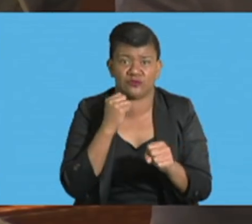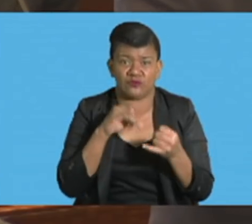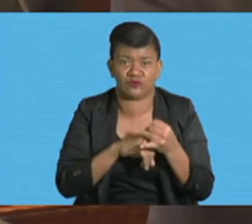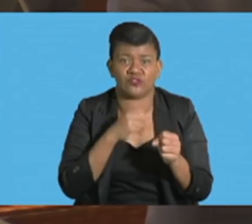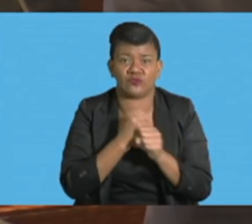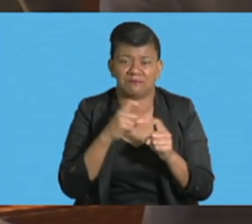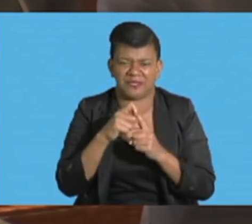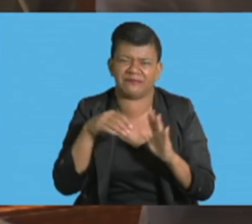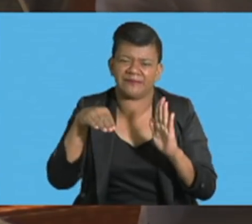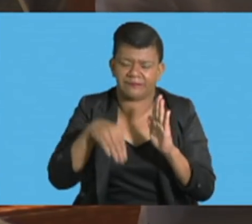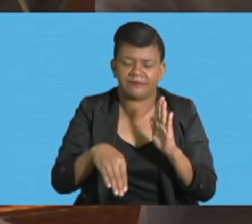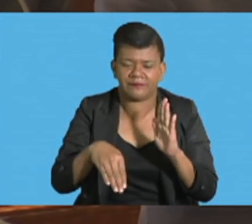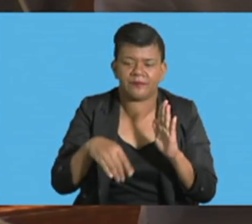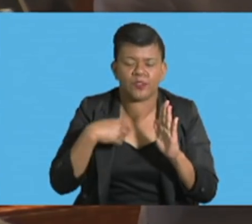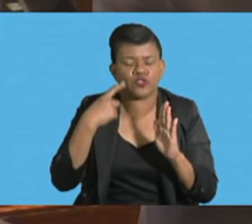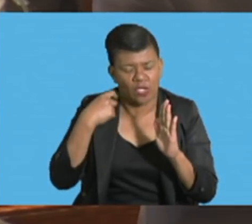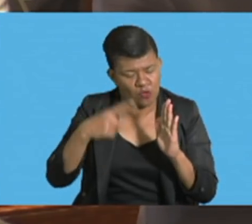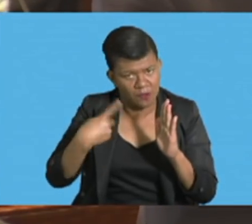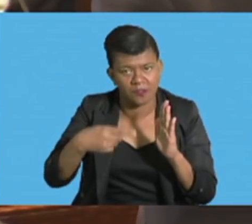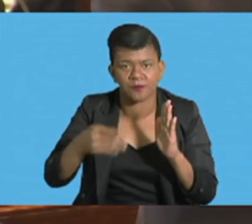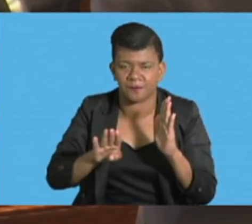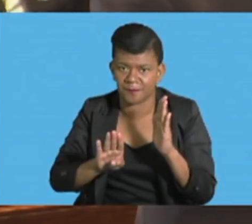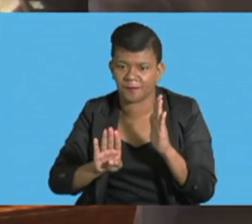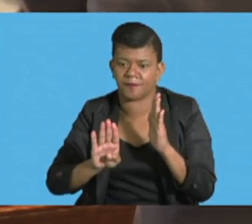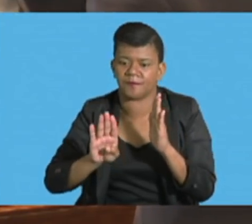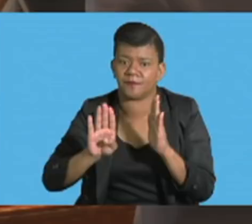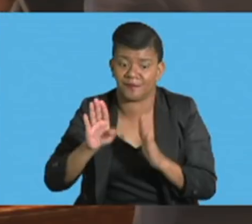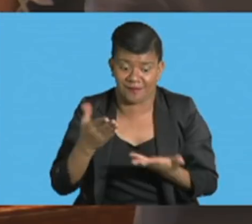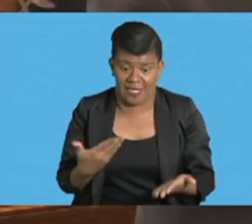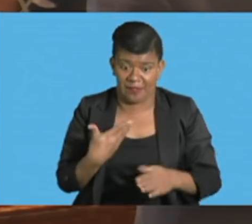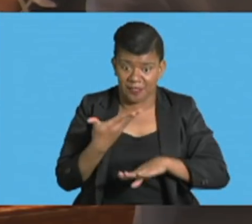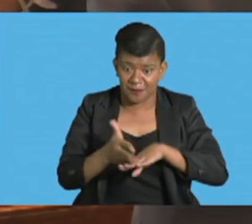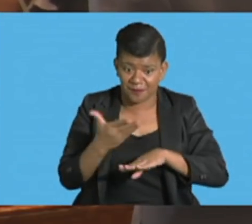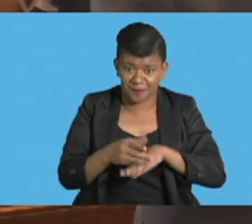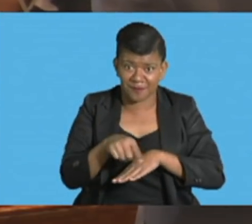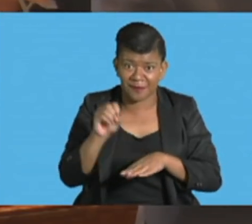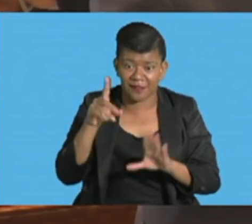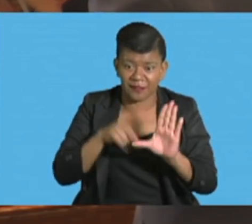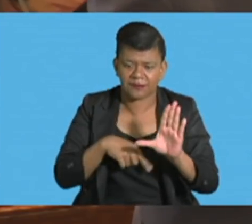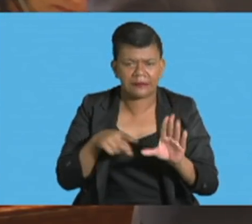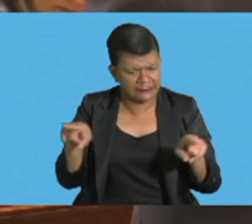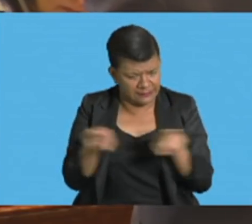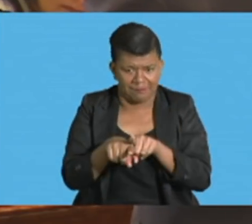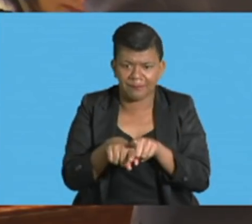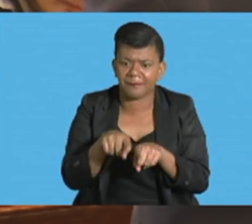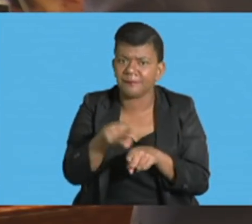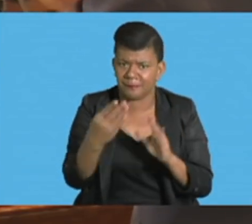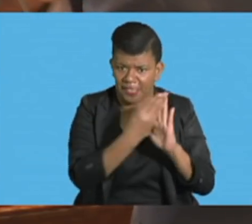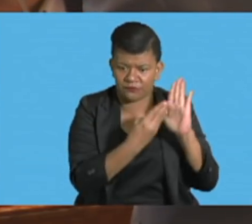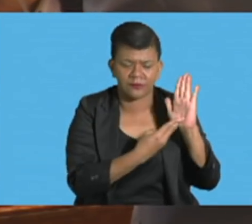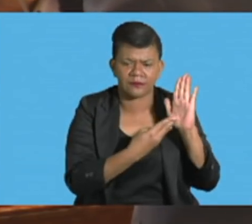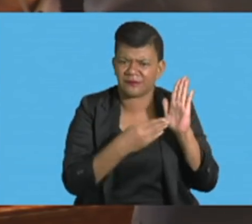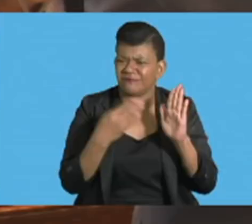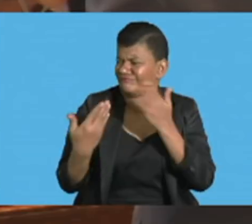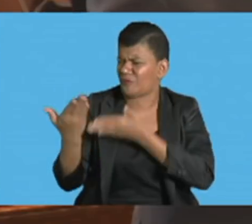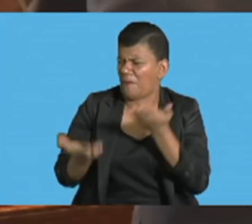top. As we enter a new age of uncertainty abroad, today is no different. And while I've been at the top as we